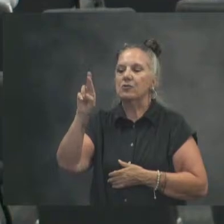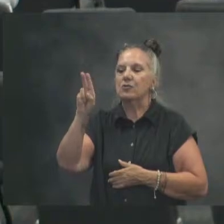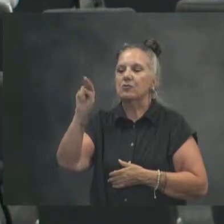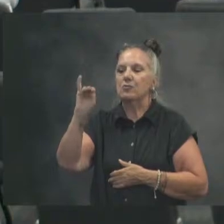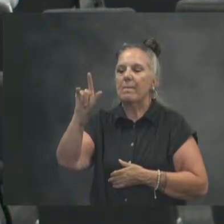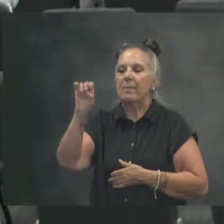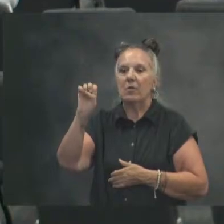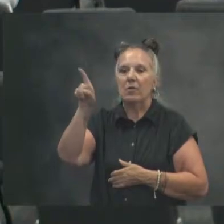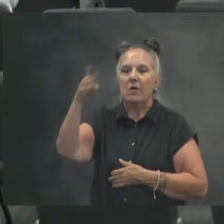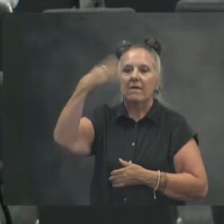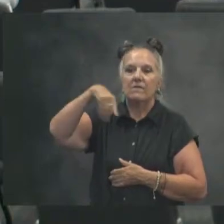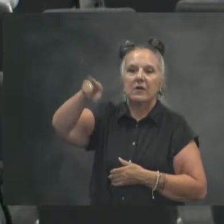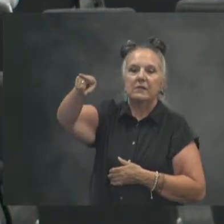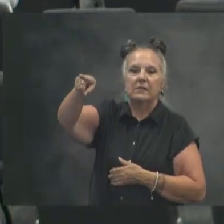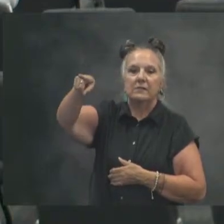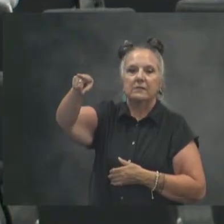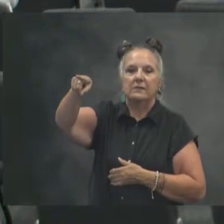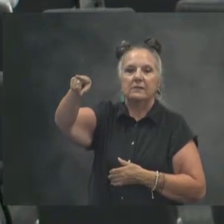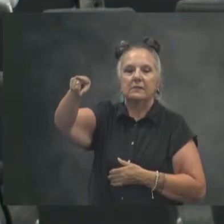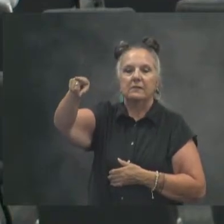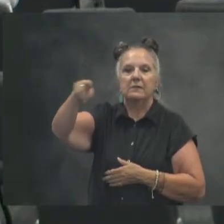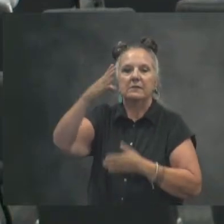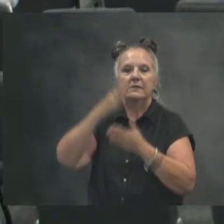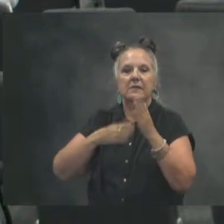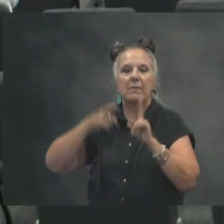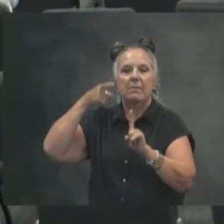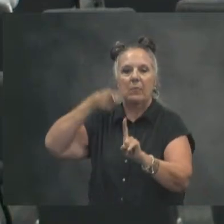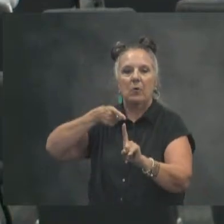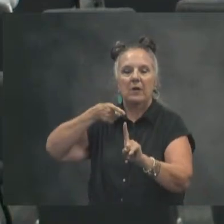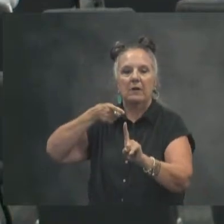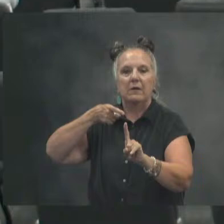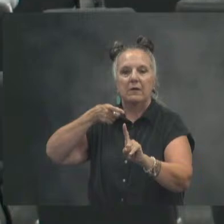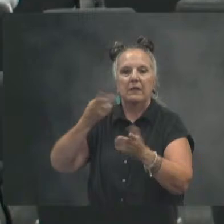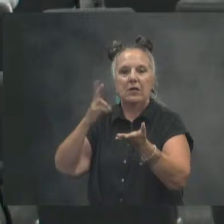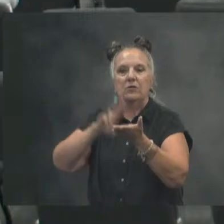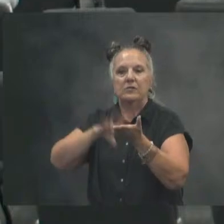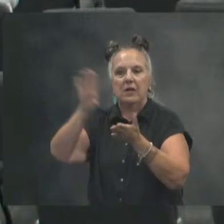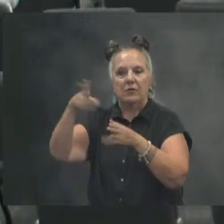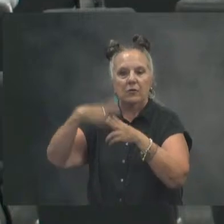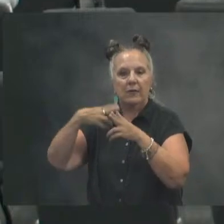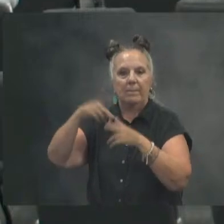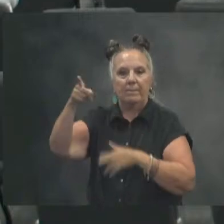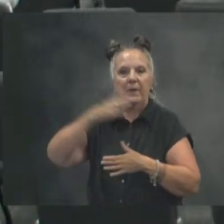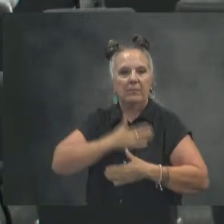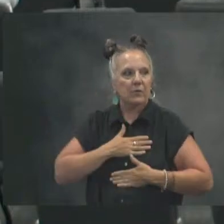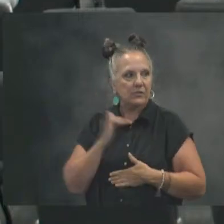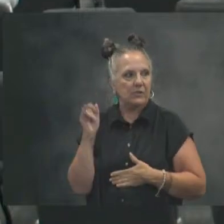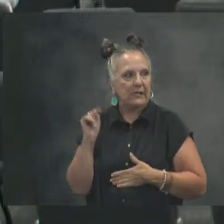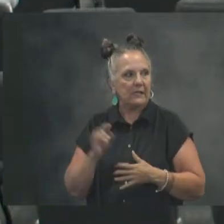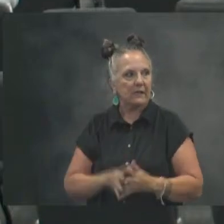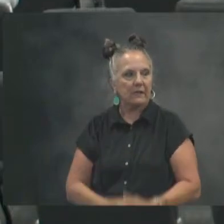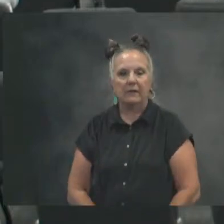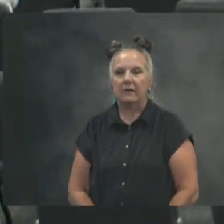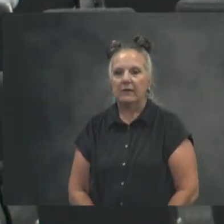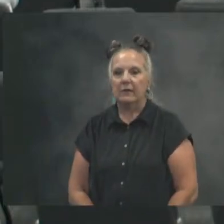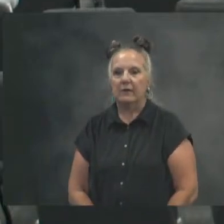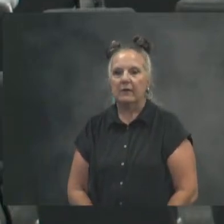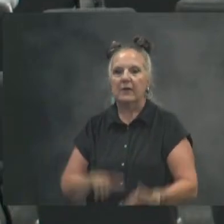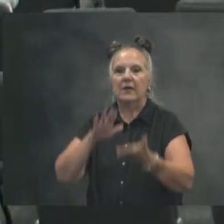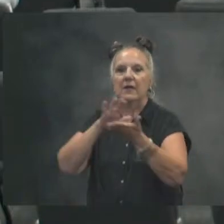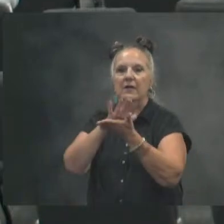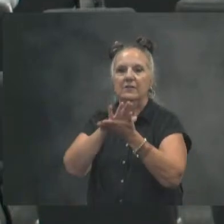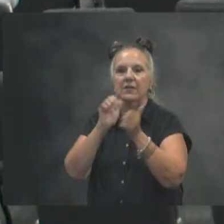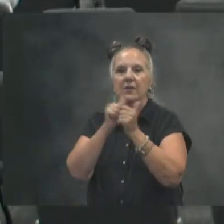sheet at the front. If you would just, at some point, make sure that you sign there, we would appreciate it. Yes, very much. a sheet, but no